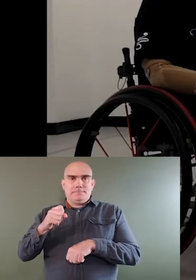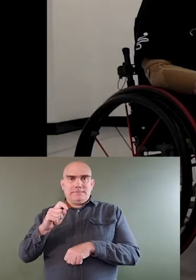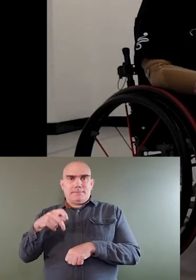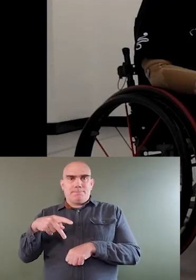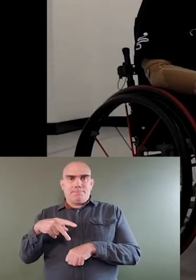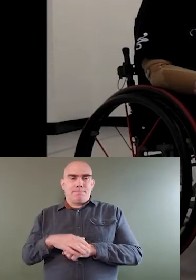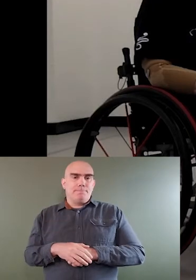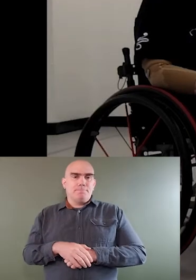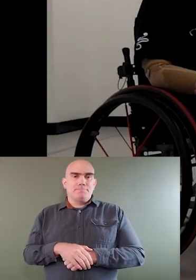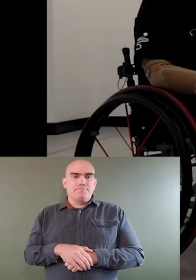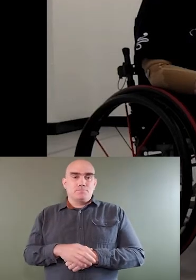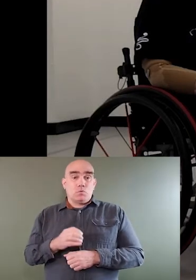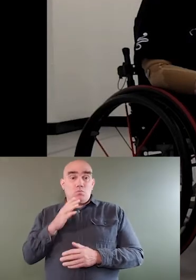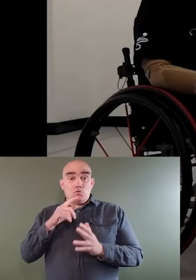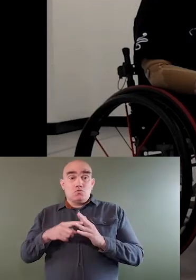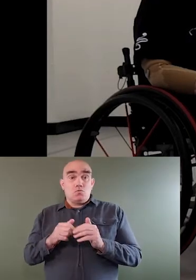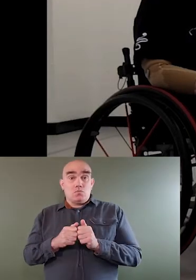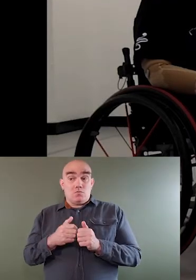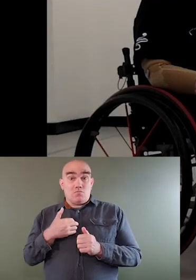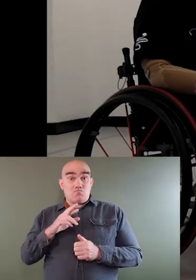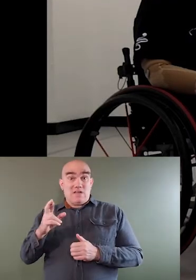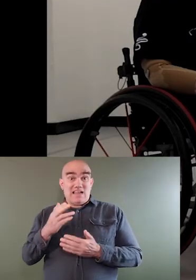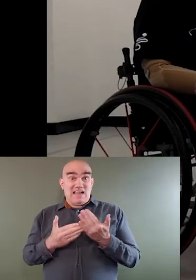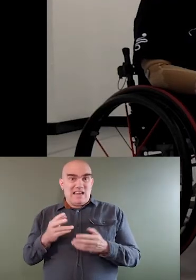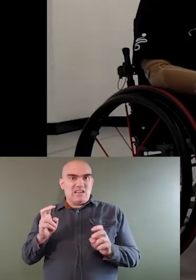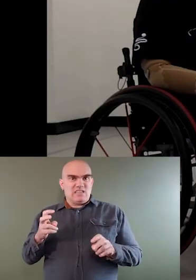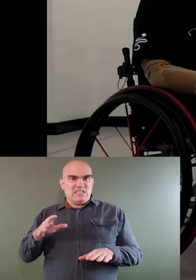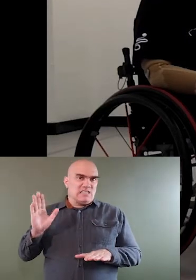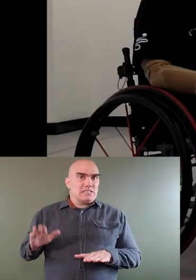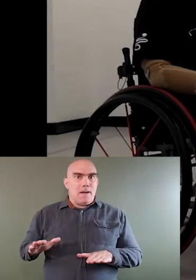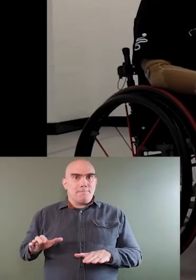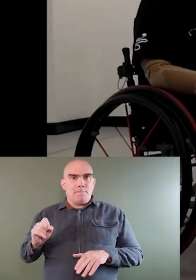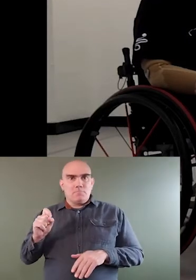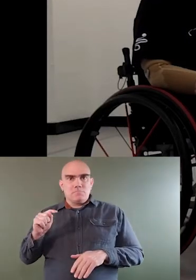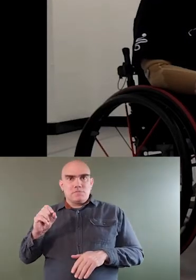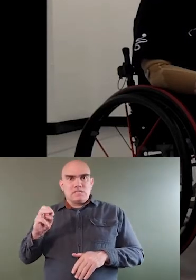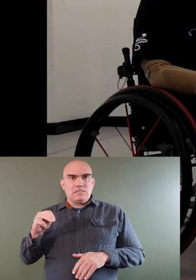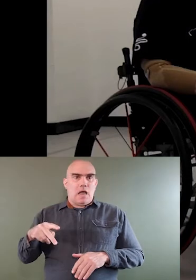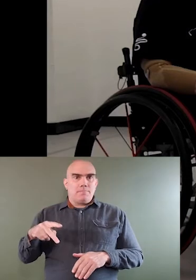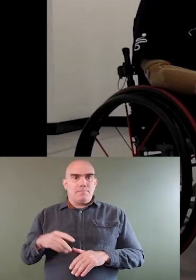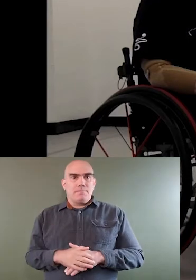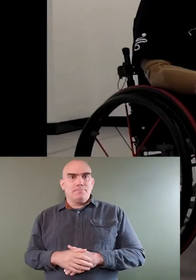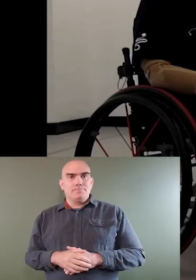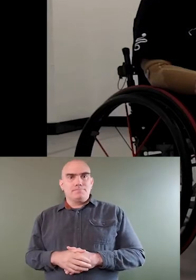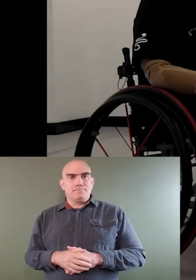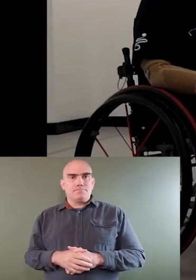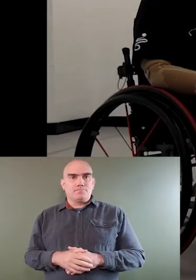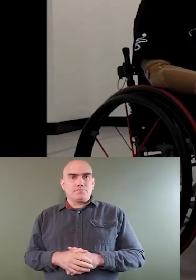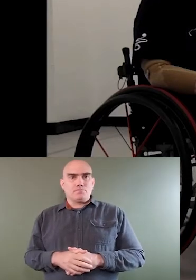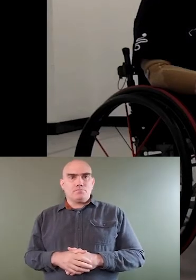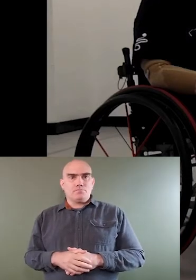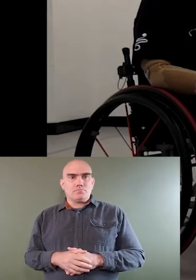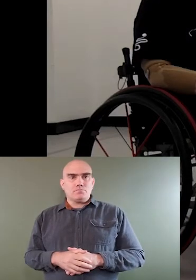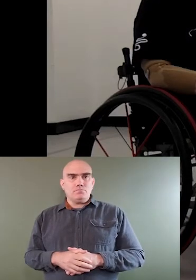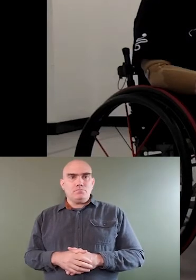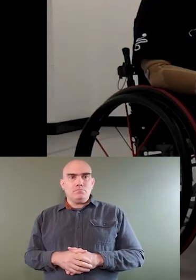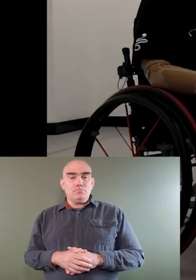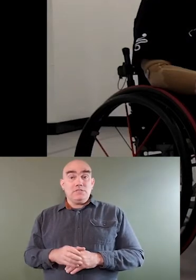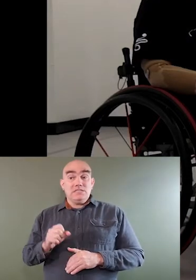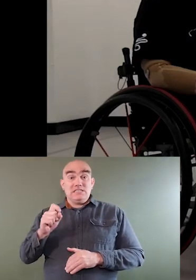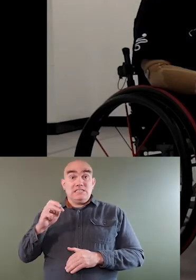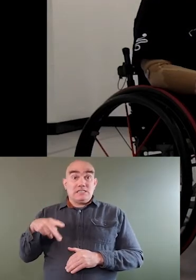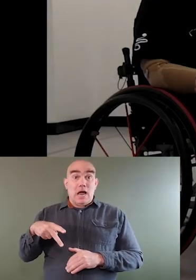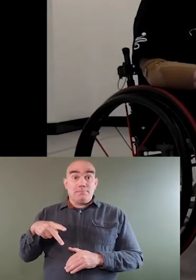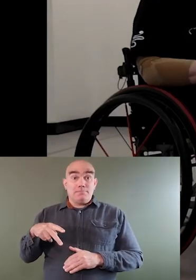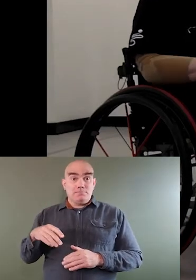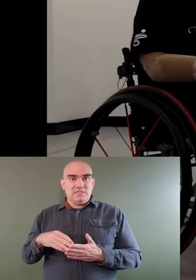step. So, we're going to begin with our right hand doing a stomp. A stomp is a